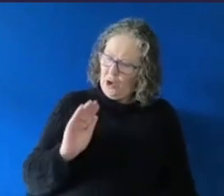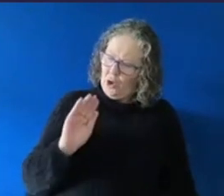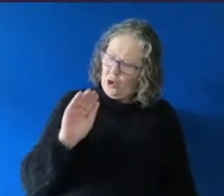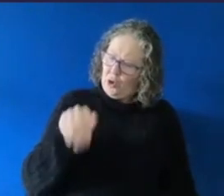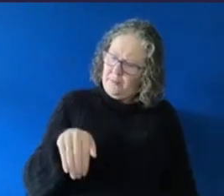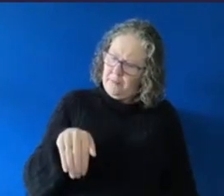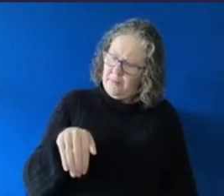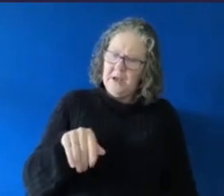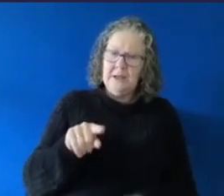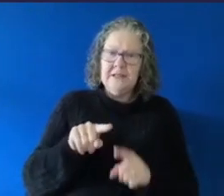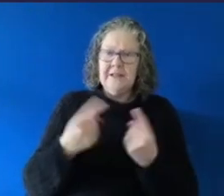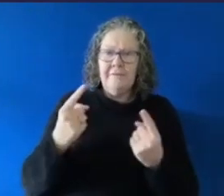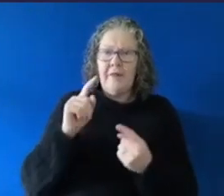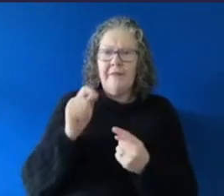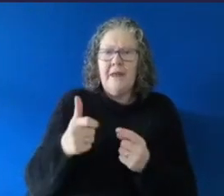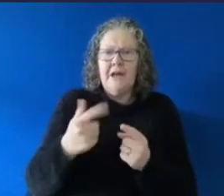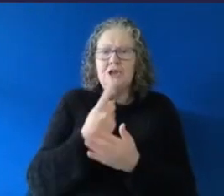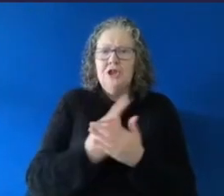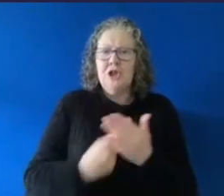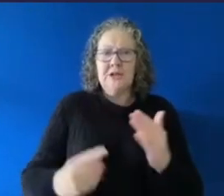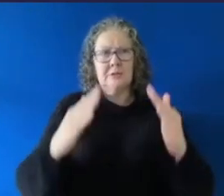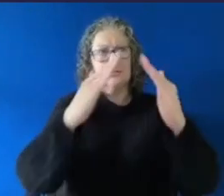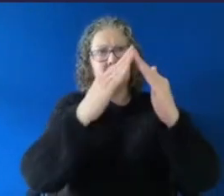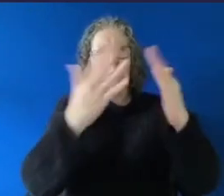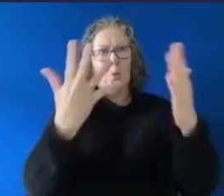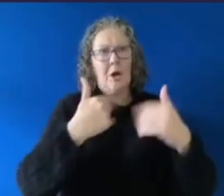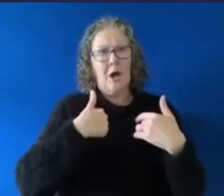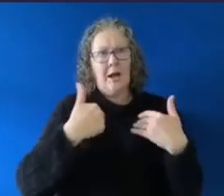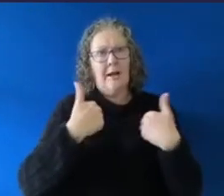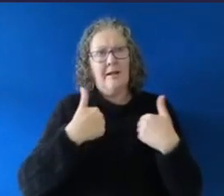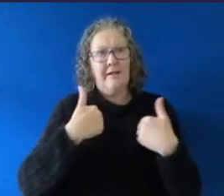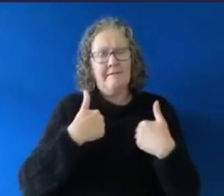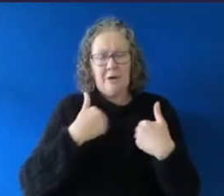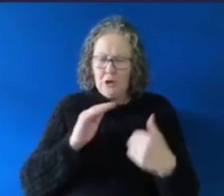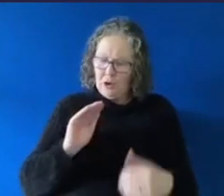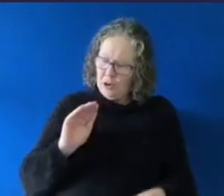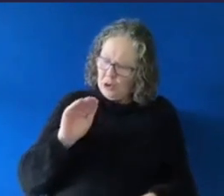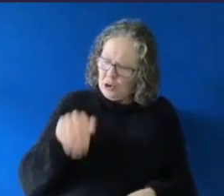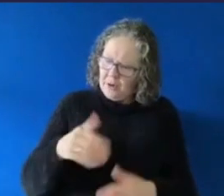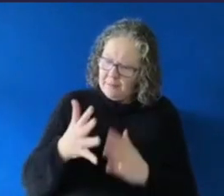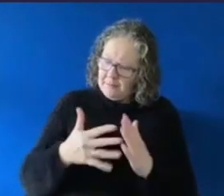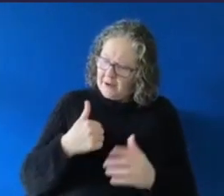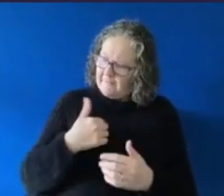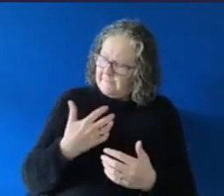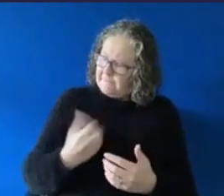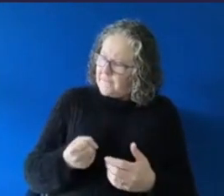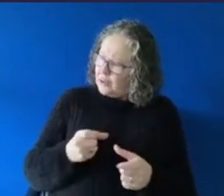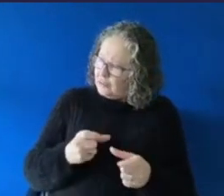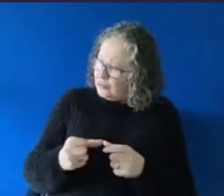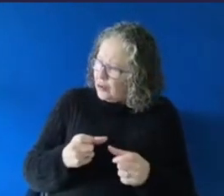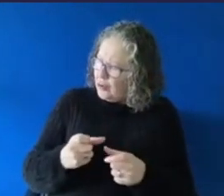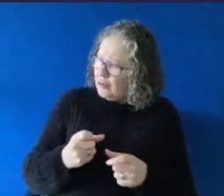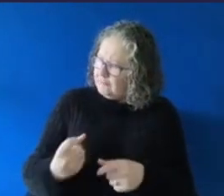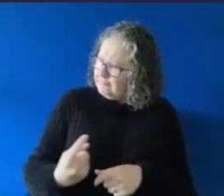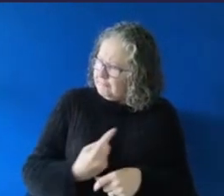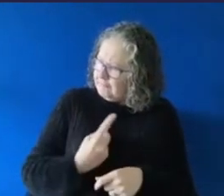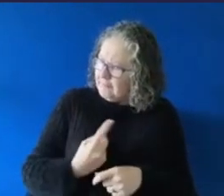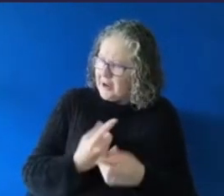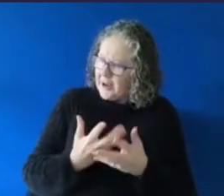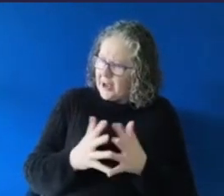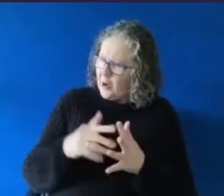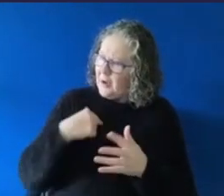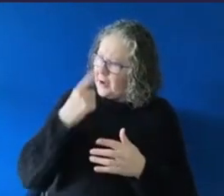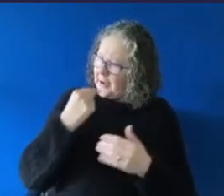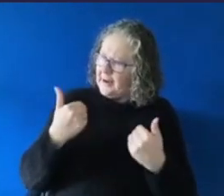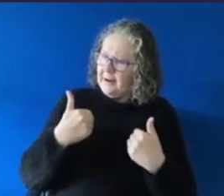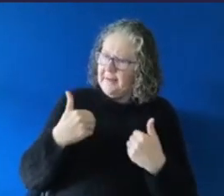place in which I live. It implies a sense of control and autonomy and a way of being within that space.